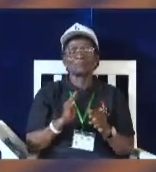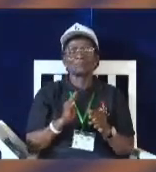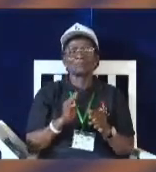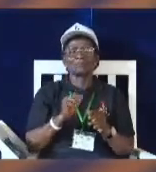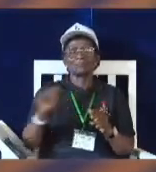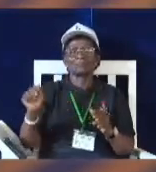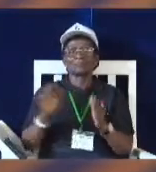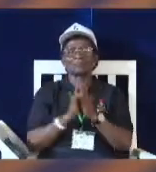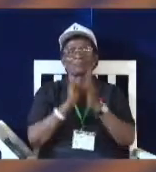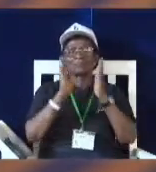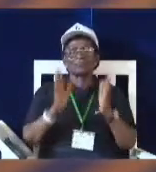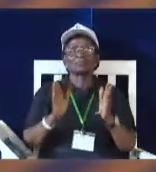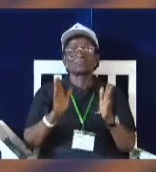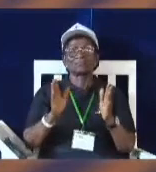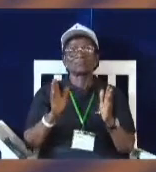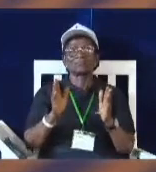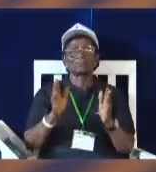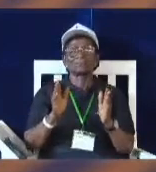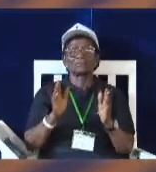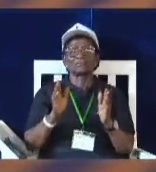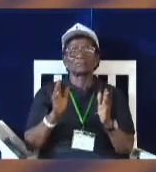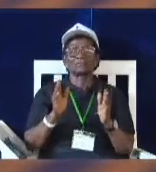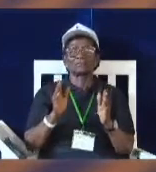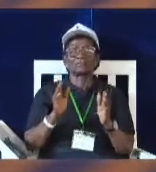a prayer